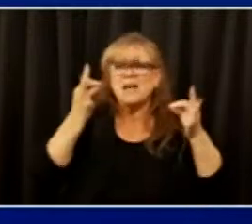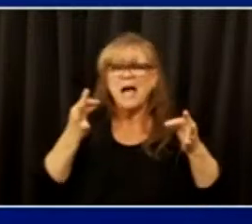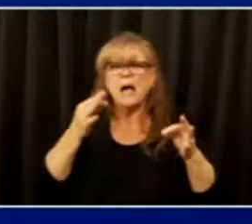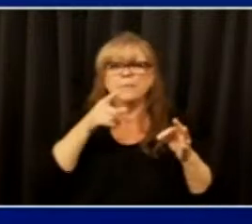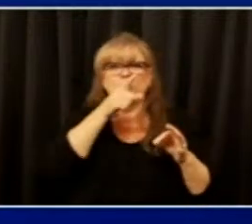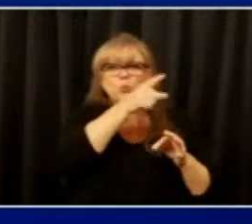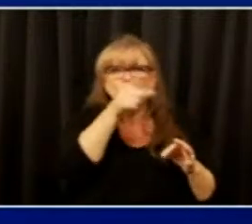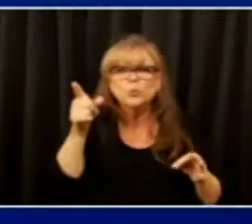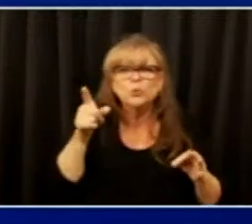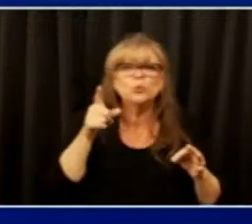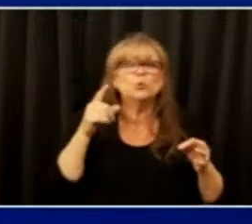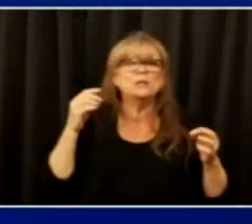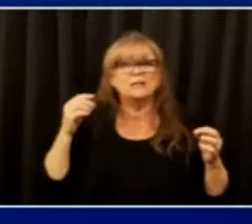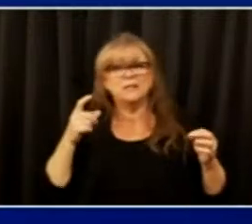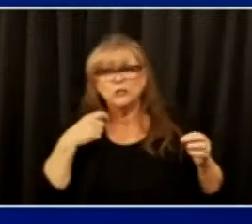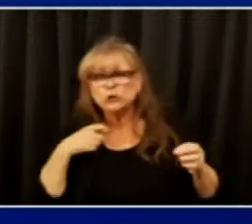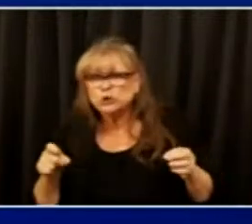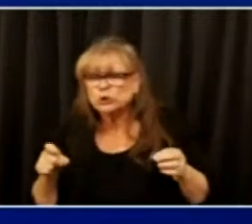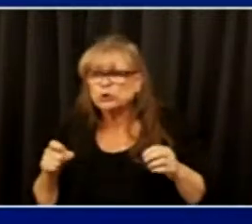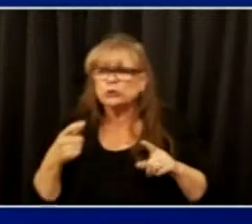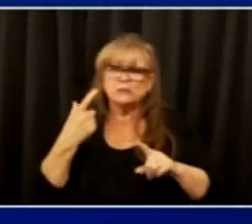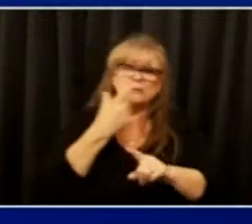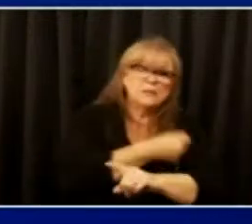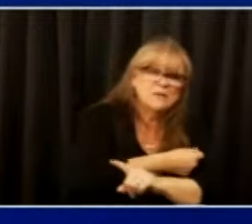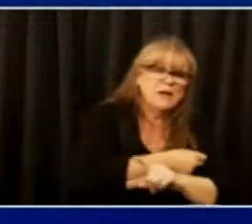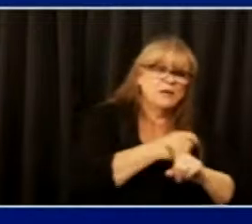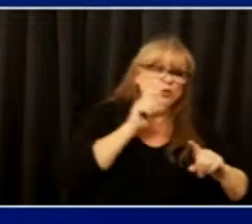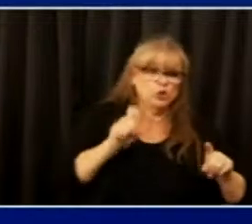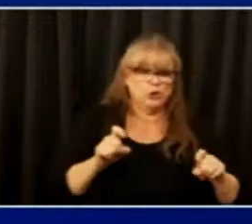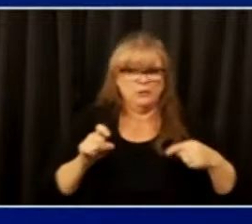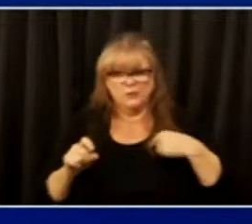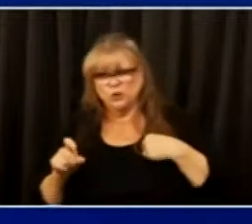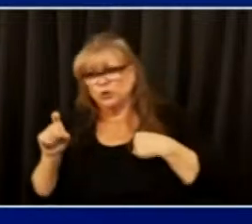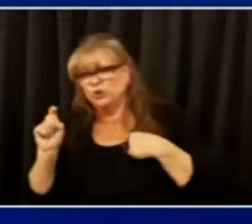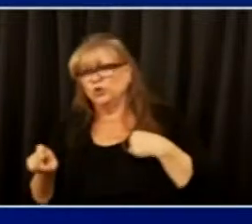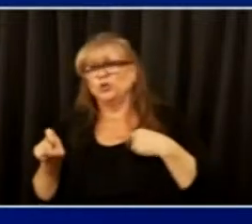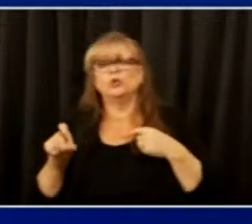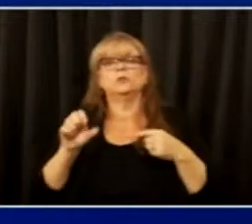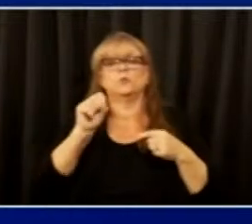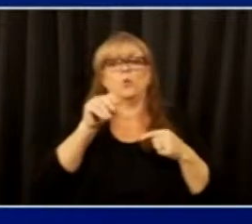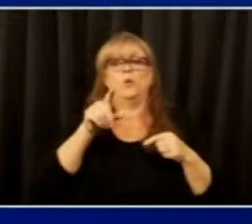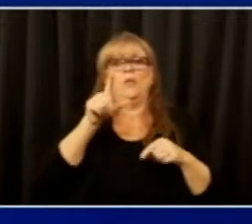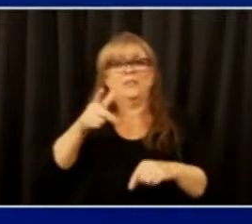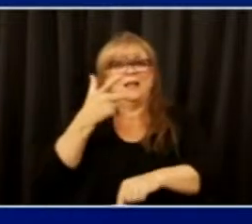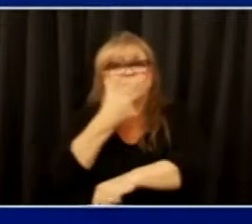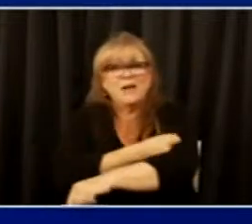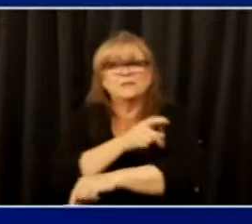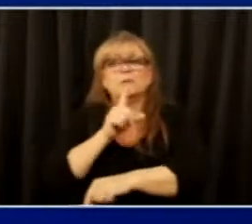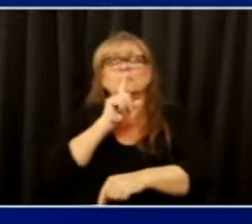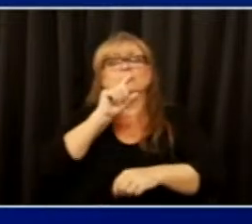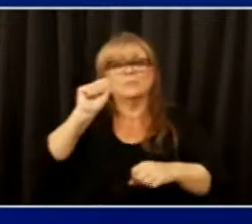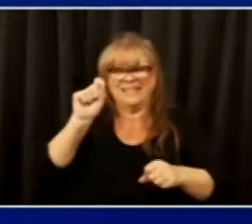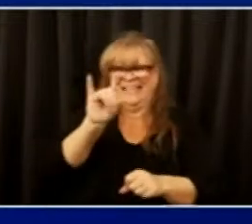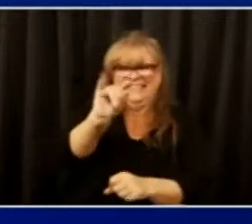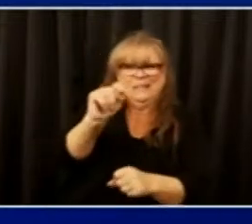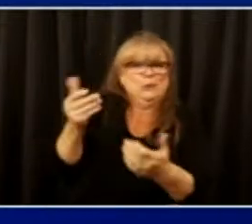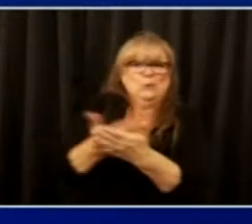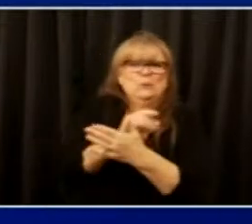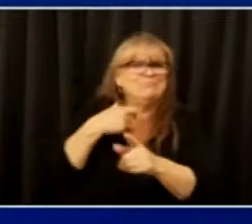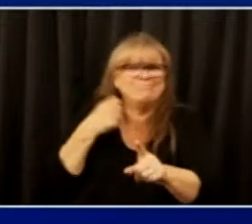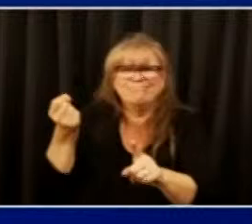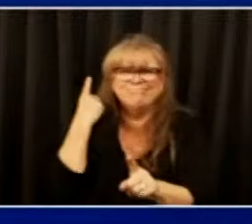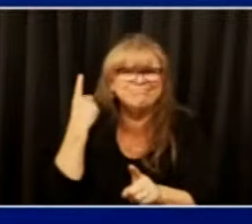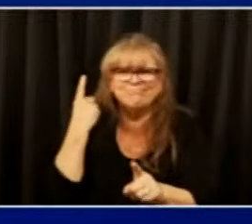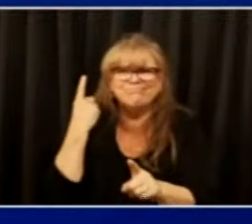families. So I just want to emphasize that while these vaccines are new, this type of vaccine technology has been around for decades.